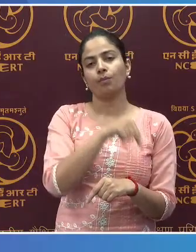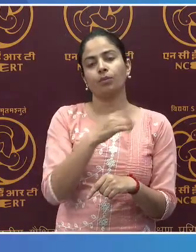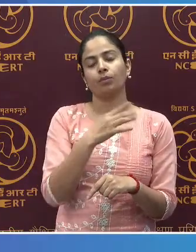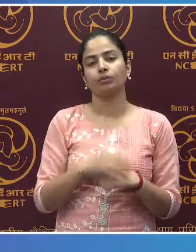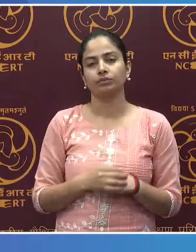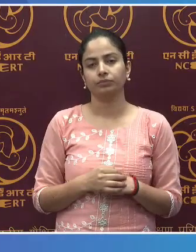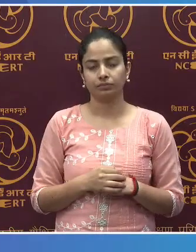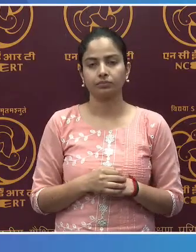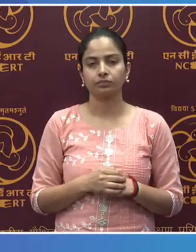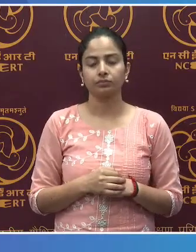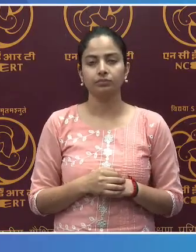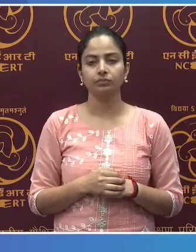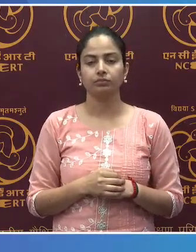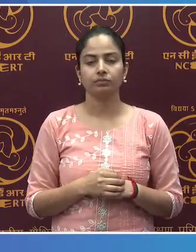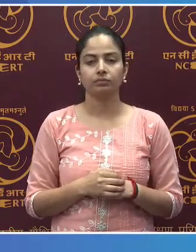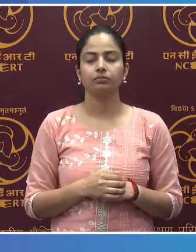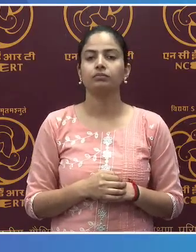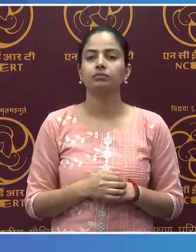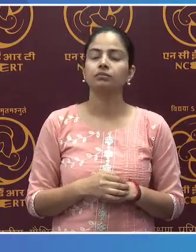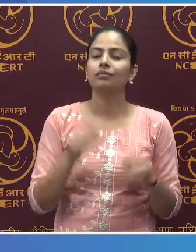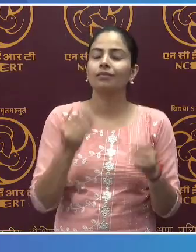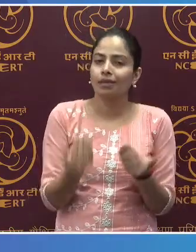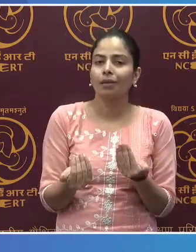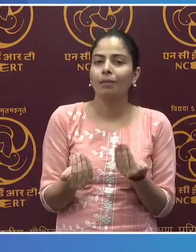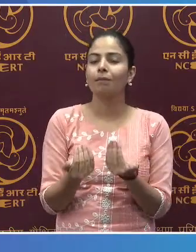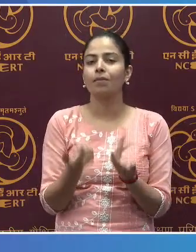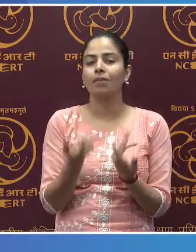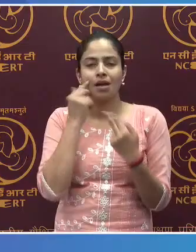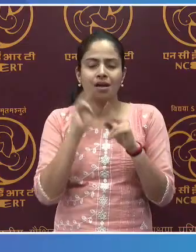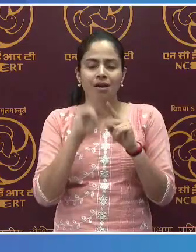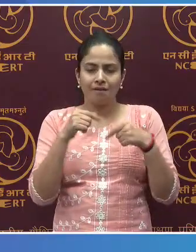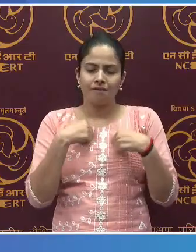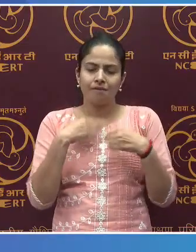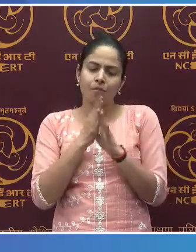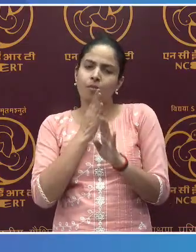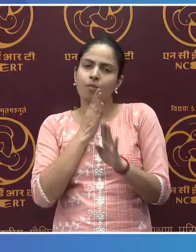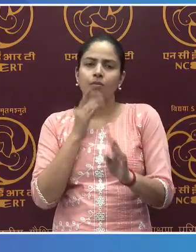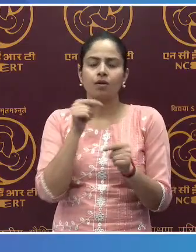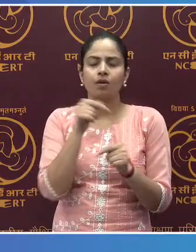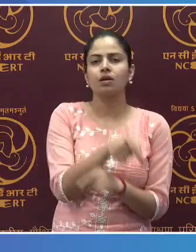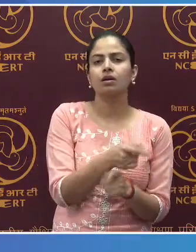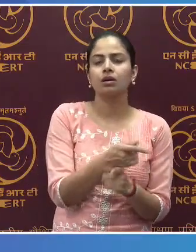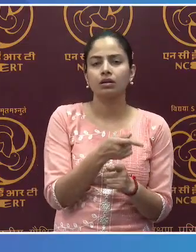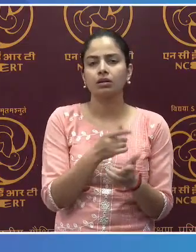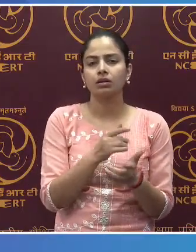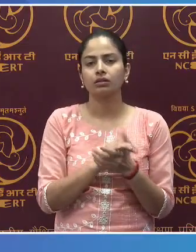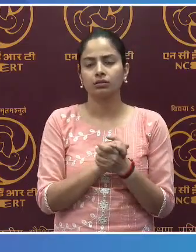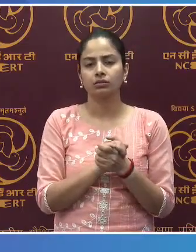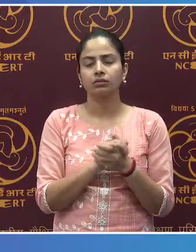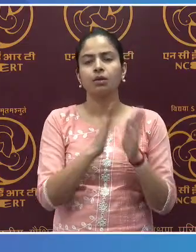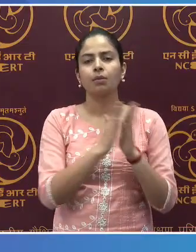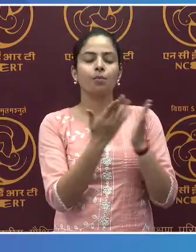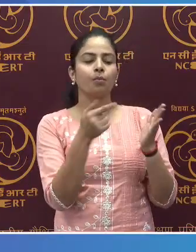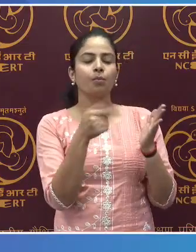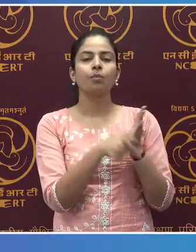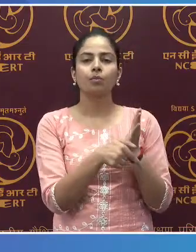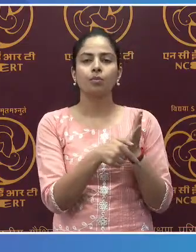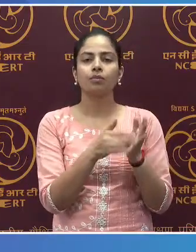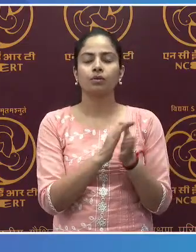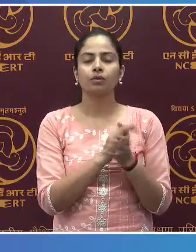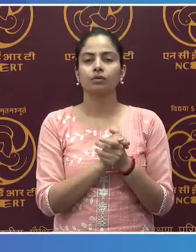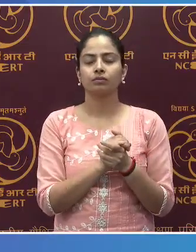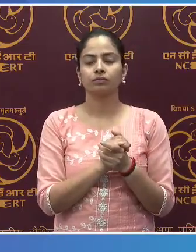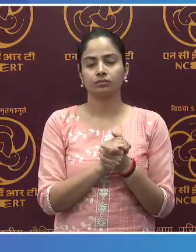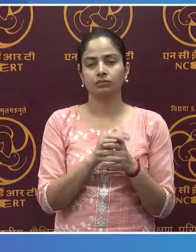the education policy. Right. And now, if we come directly to the books that we are that we are going